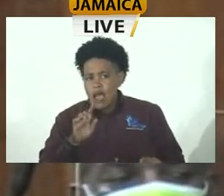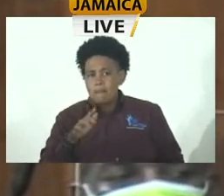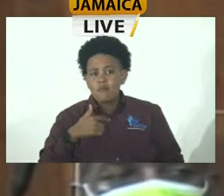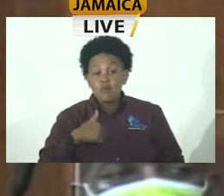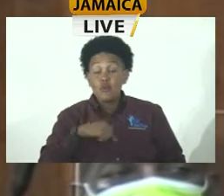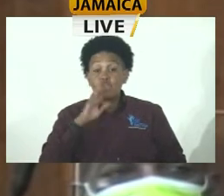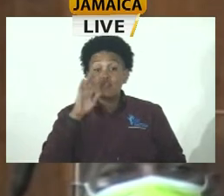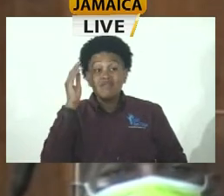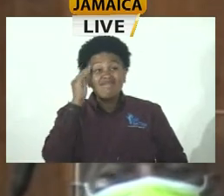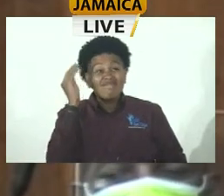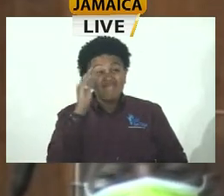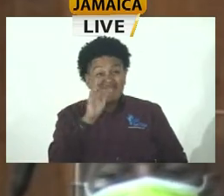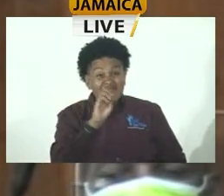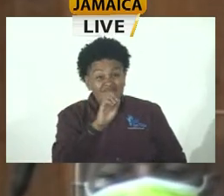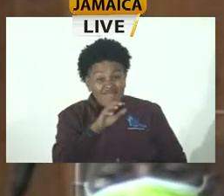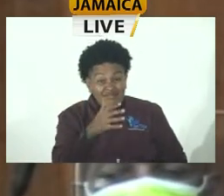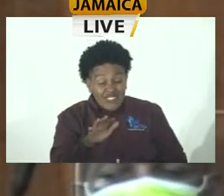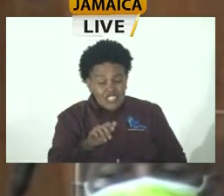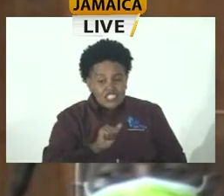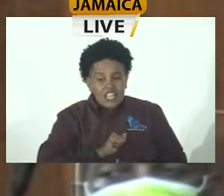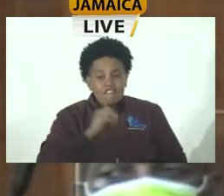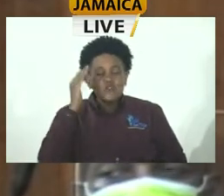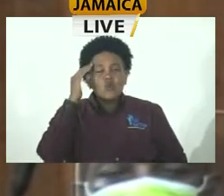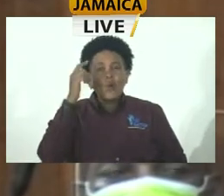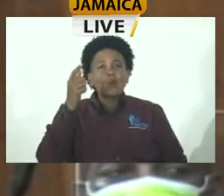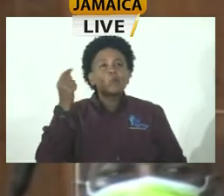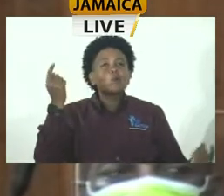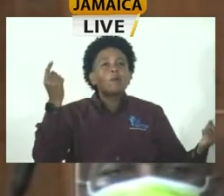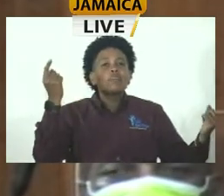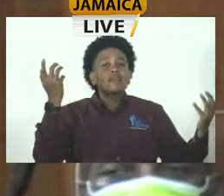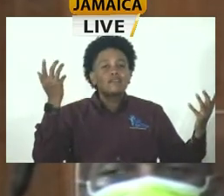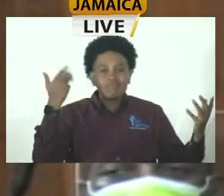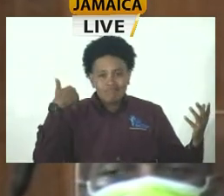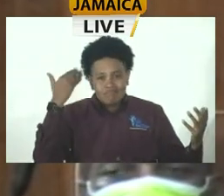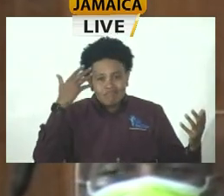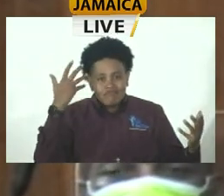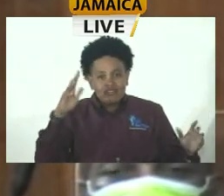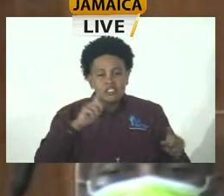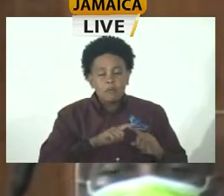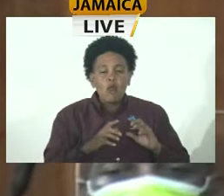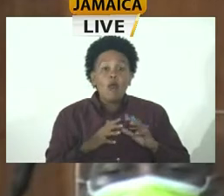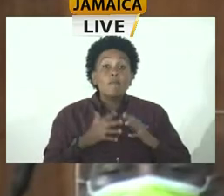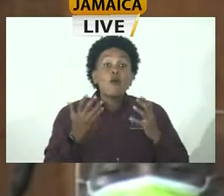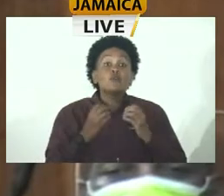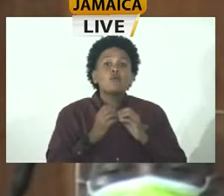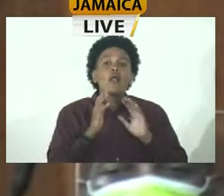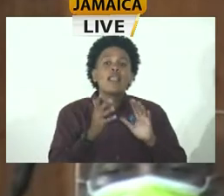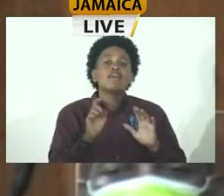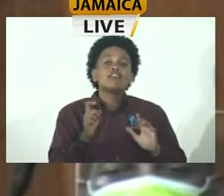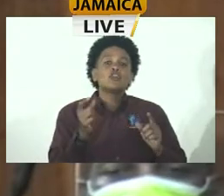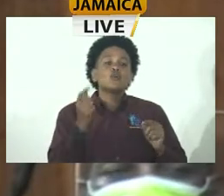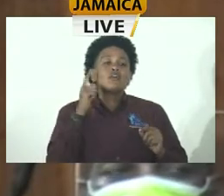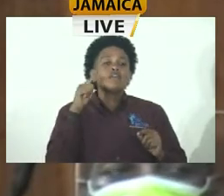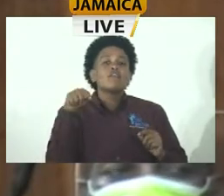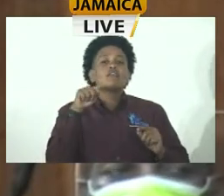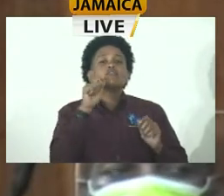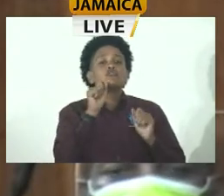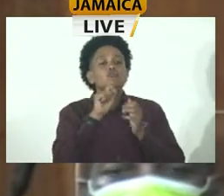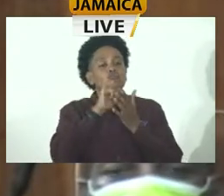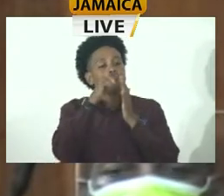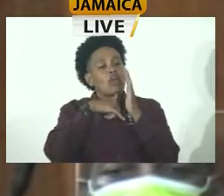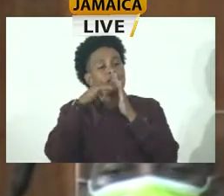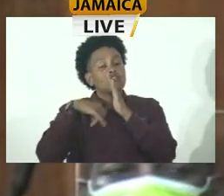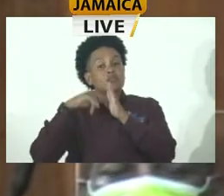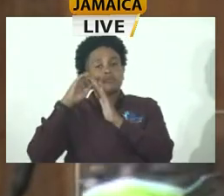brought it to his attention and i know that he's doing something about it but much more needs to be done for this transcript to be